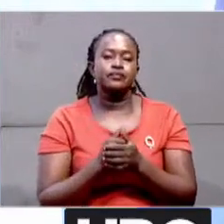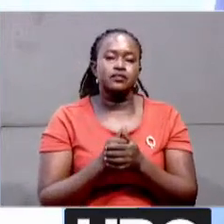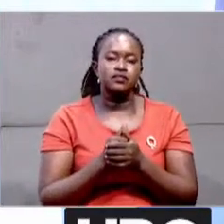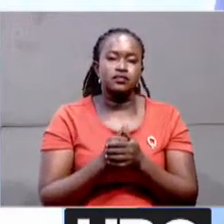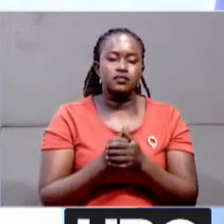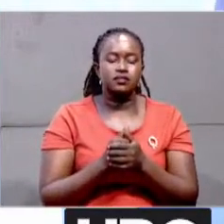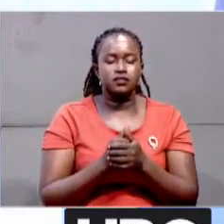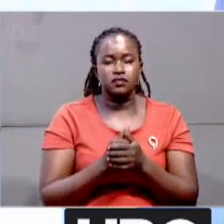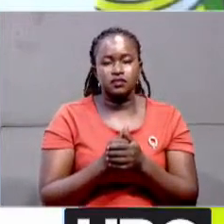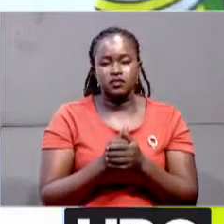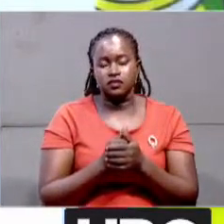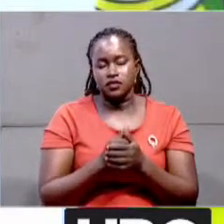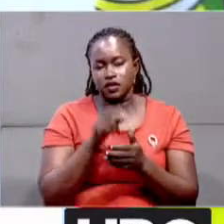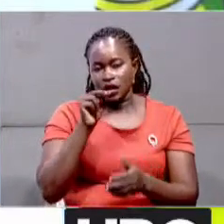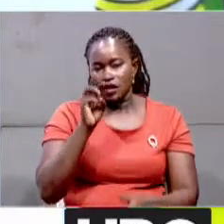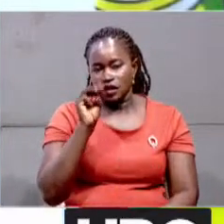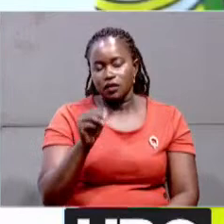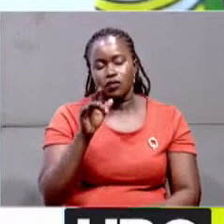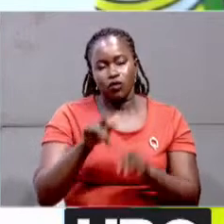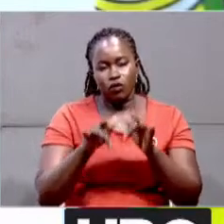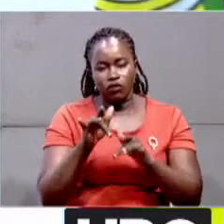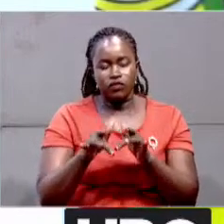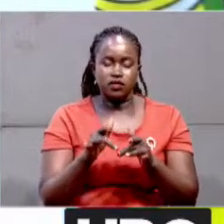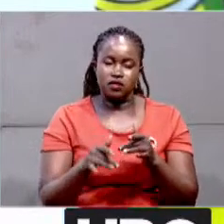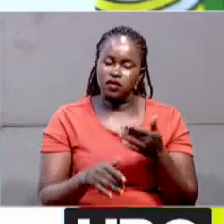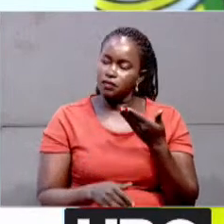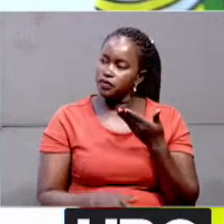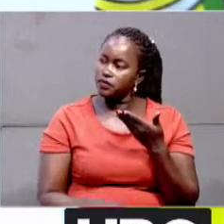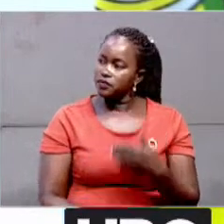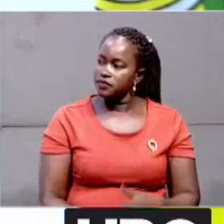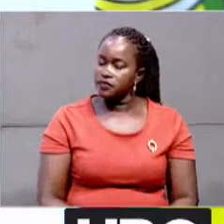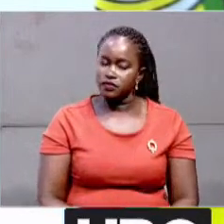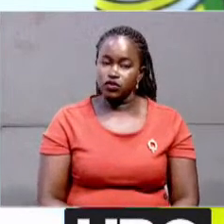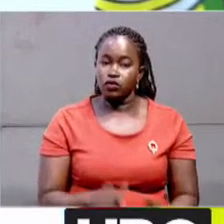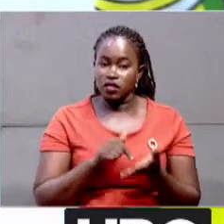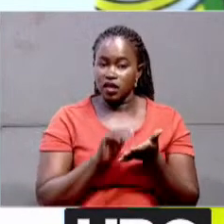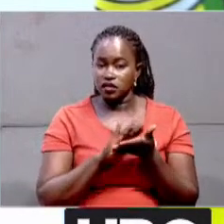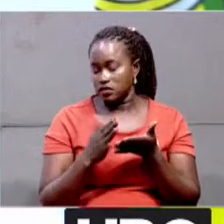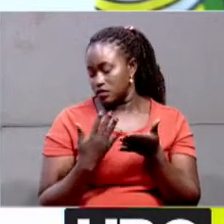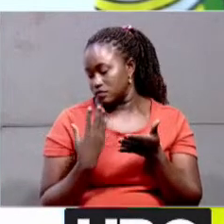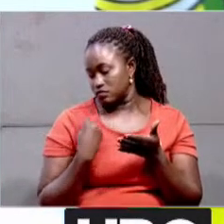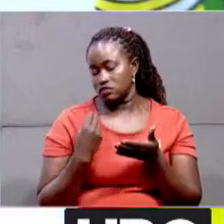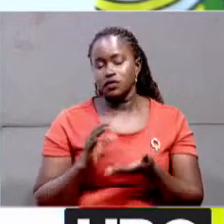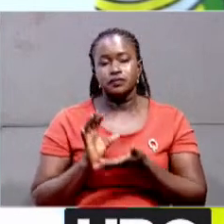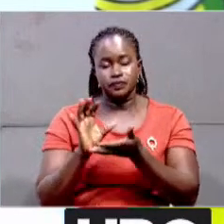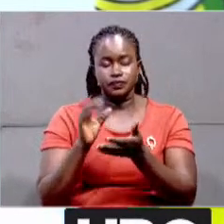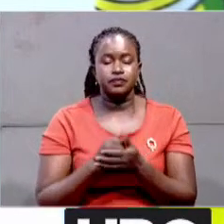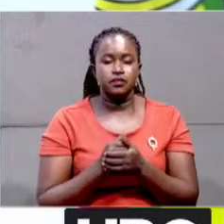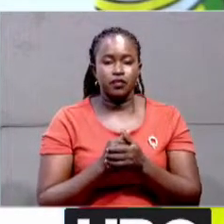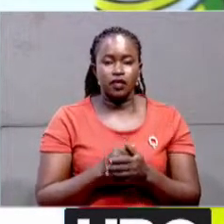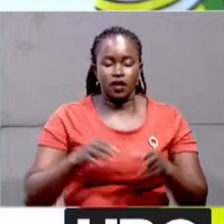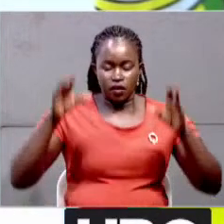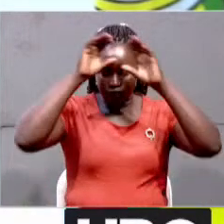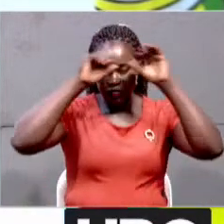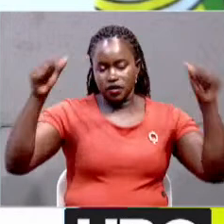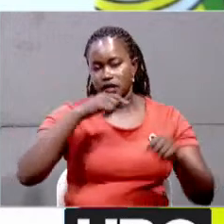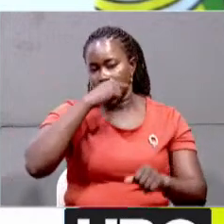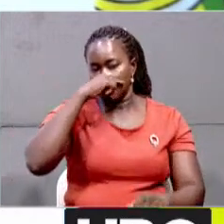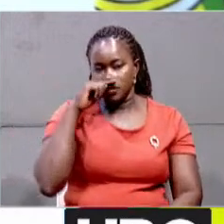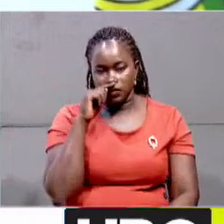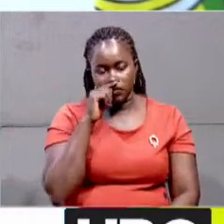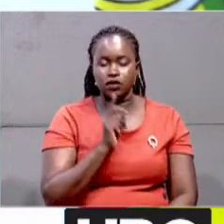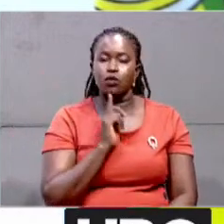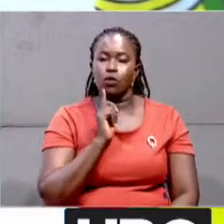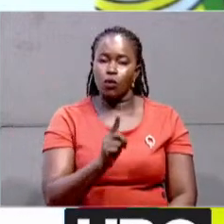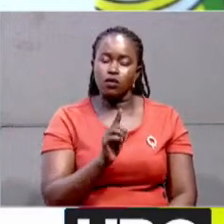Aguta with more. President Museveni had instructed